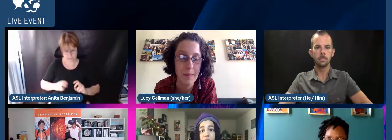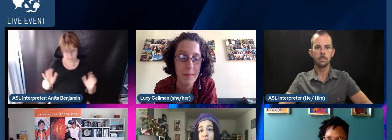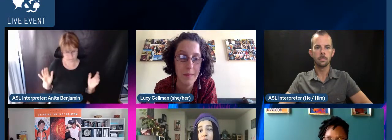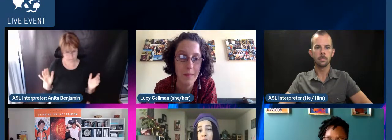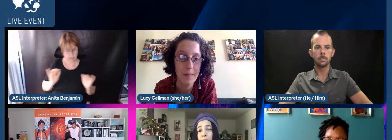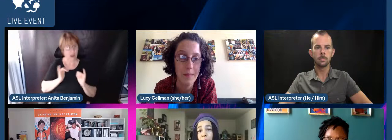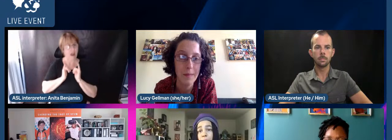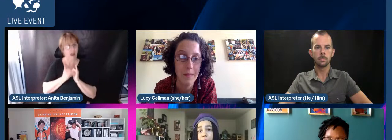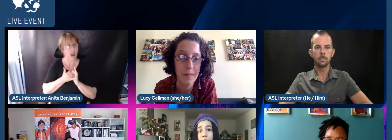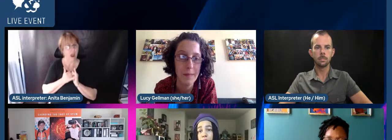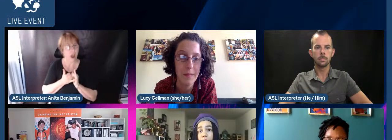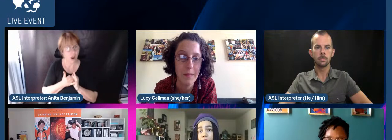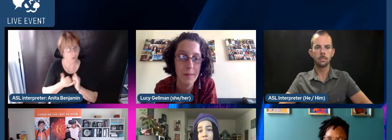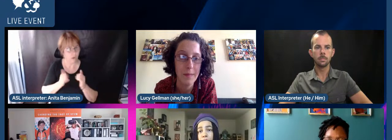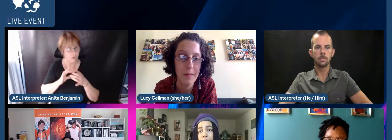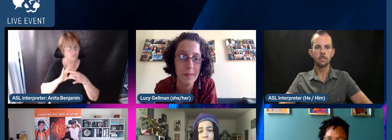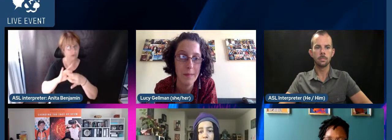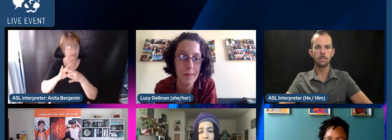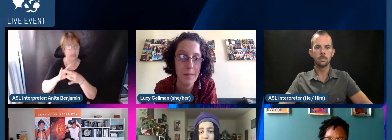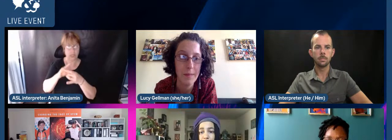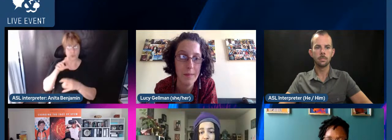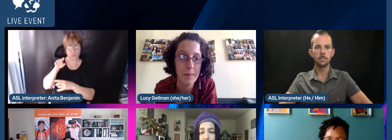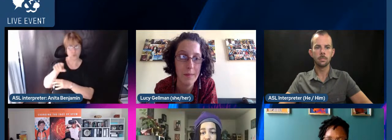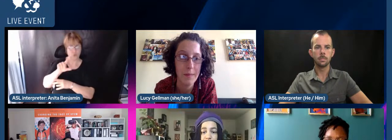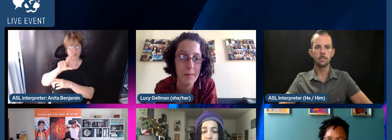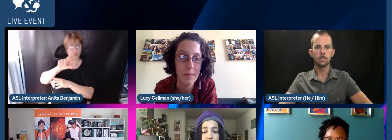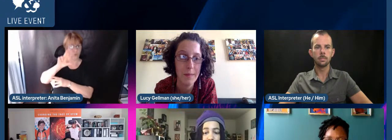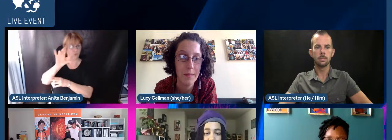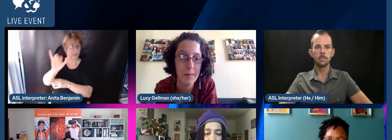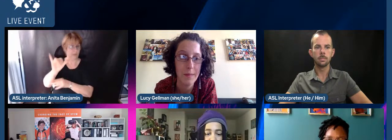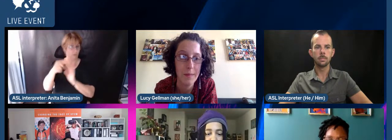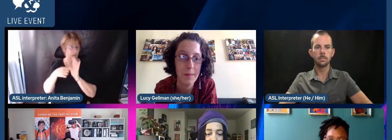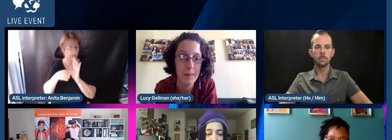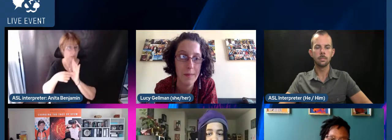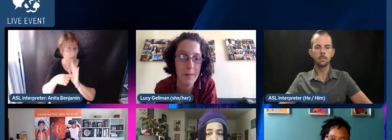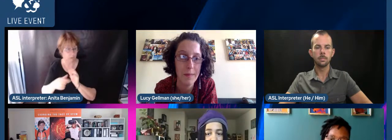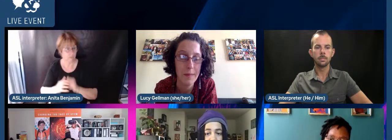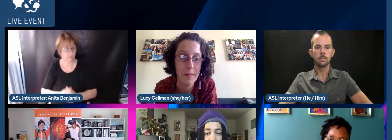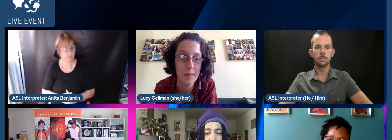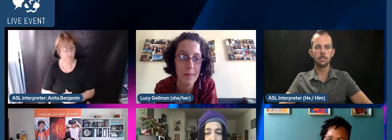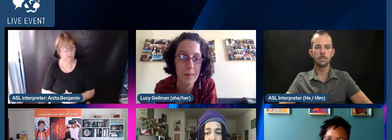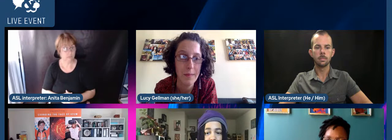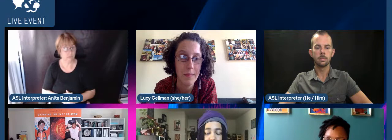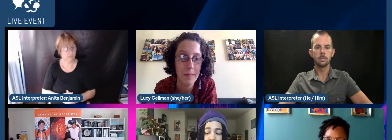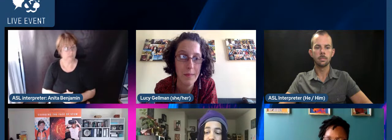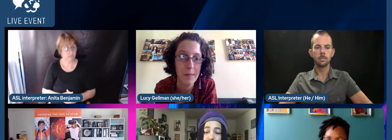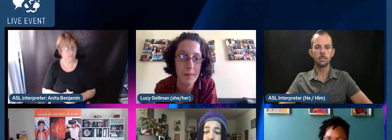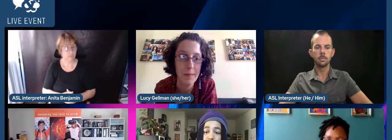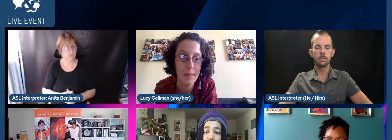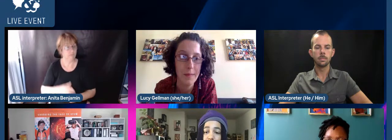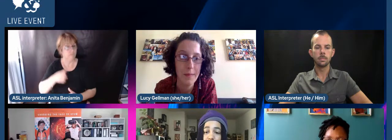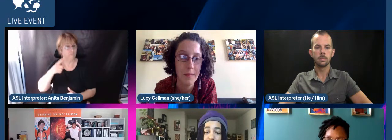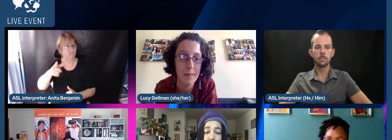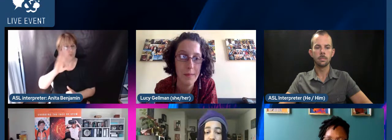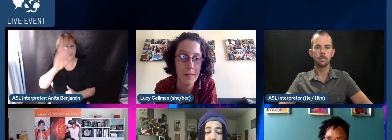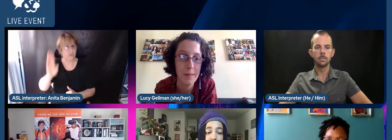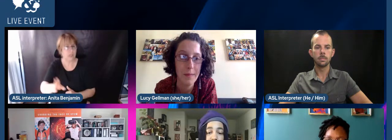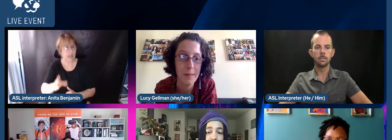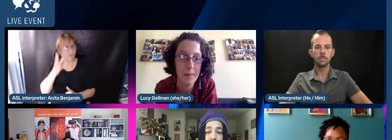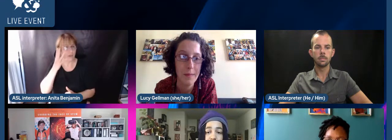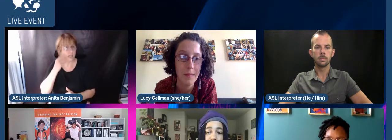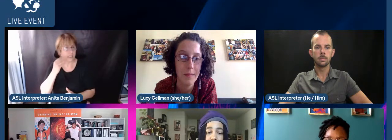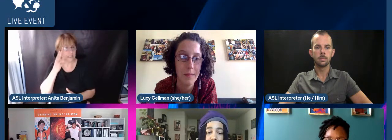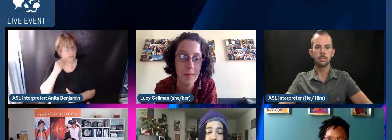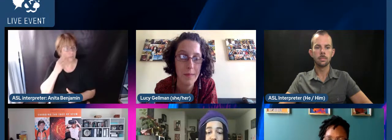I relate to you, Lucy, right? When you have never experienced a person